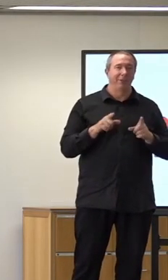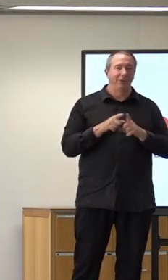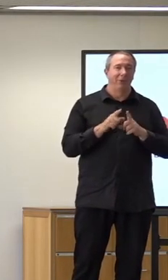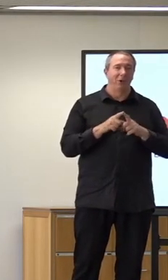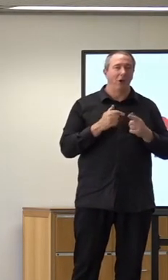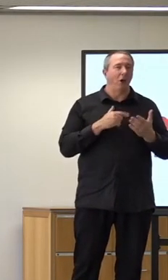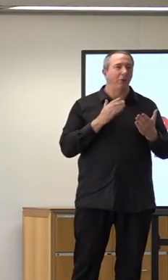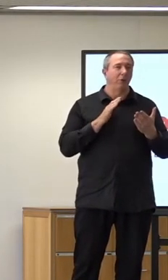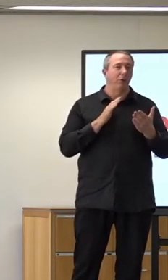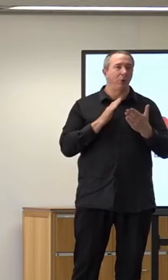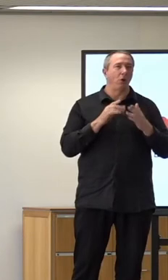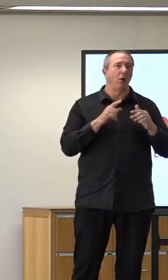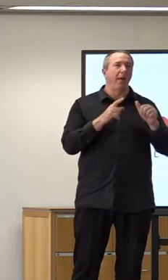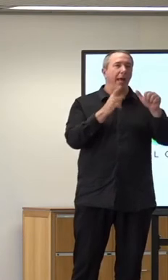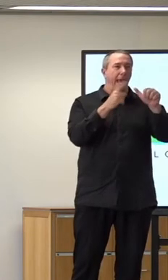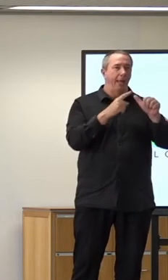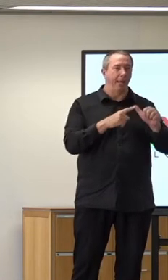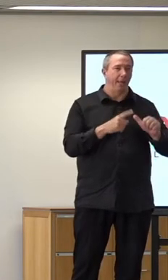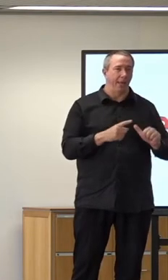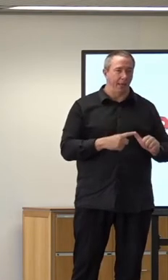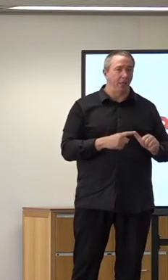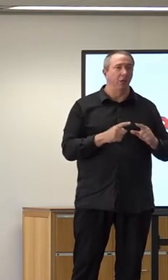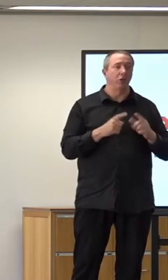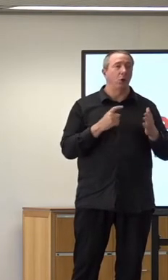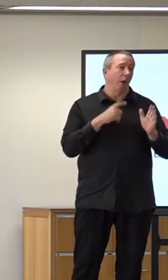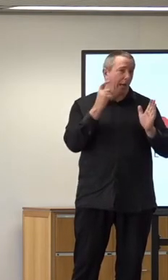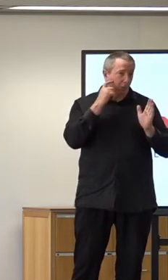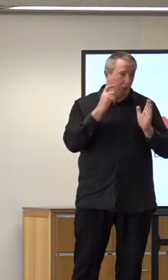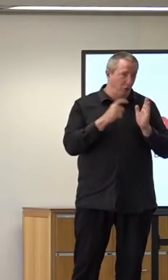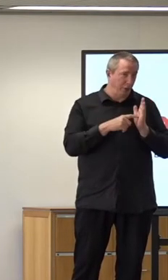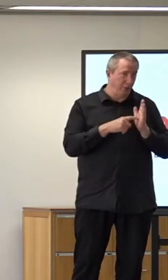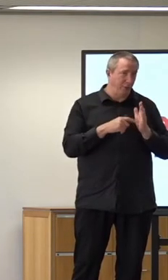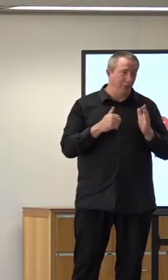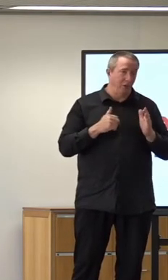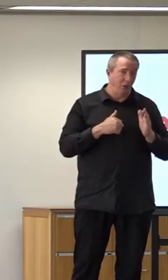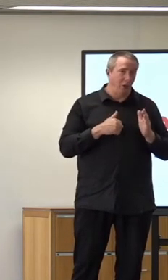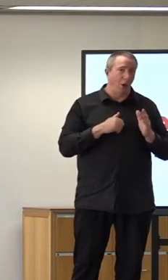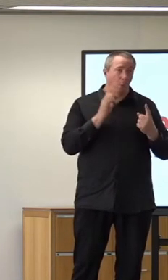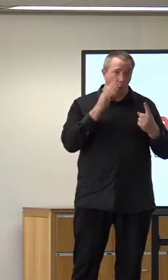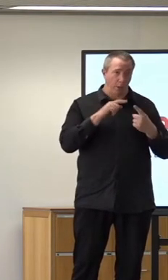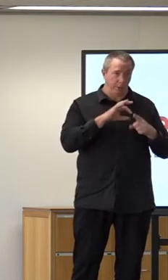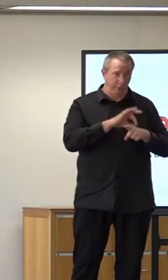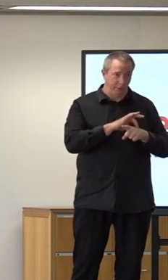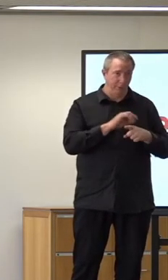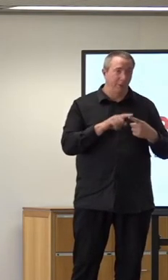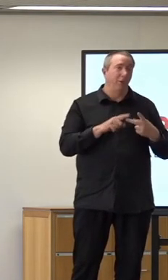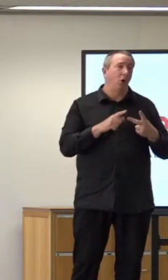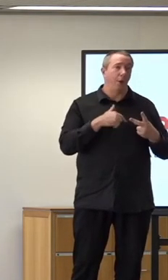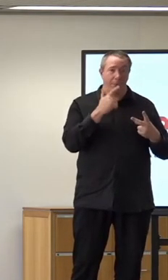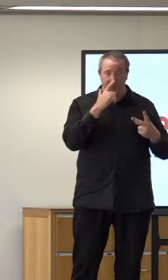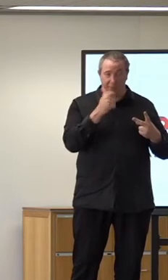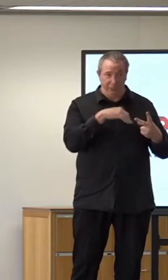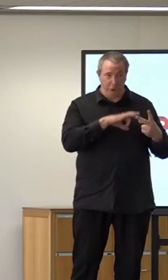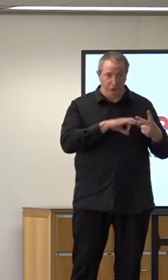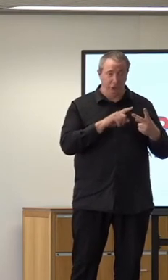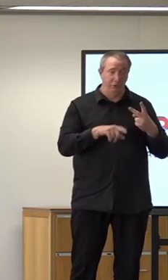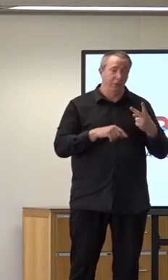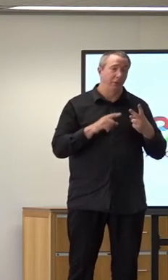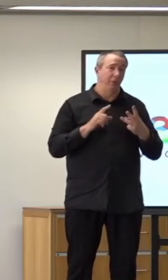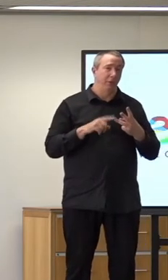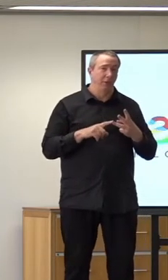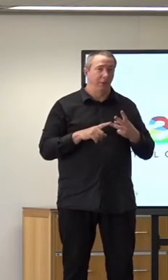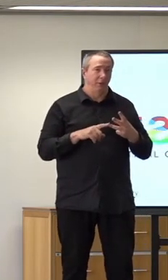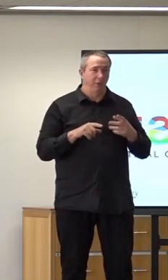approach of the four A's that I always use. So I acknowledge that I'm a person of whiteness, and a person of privilege, and a person who